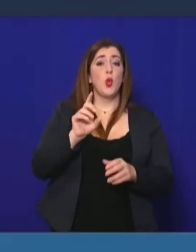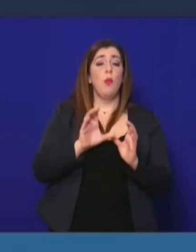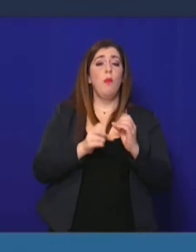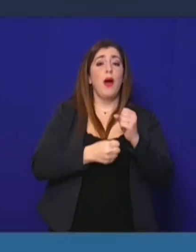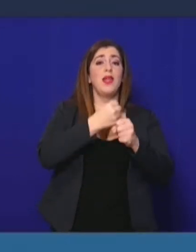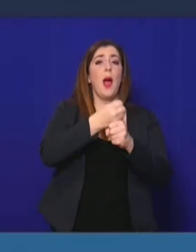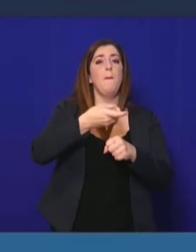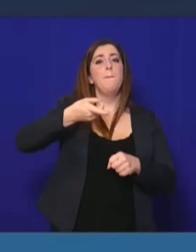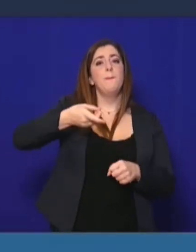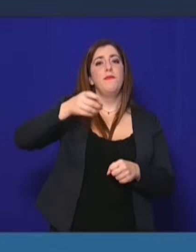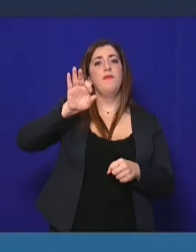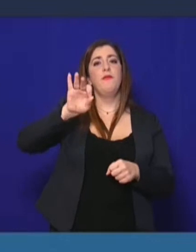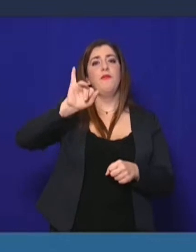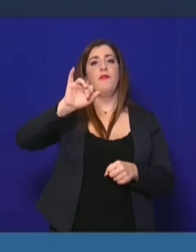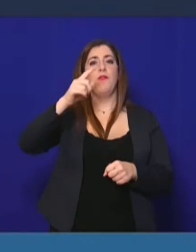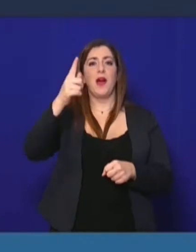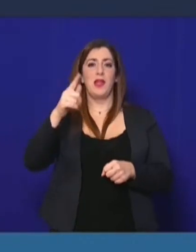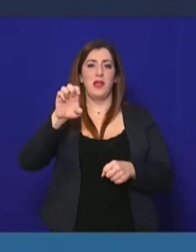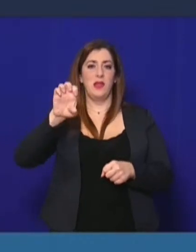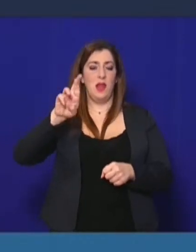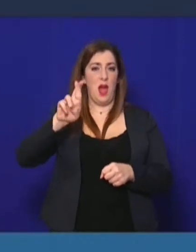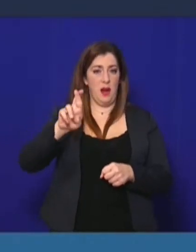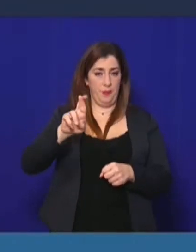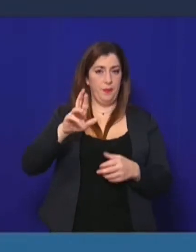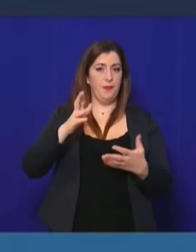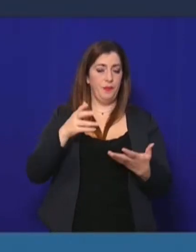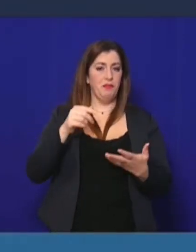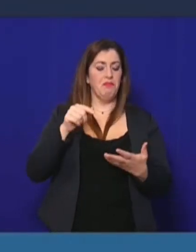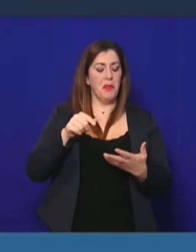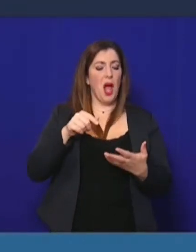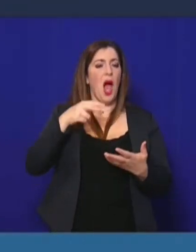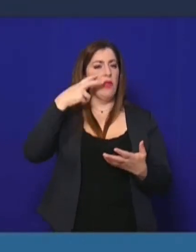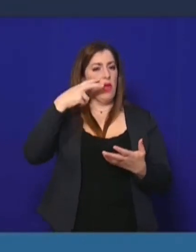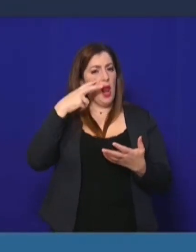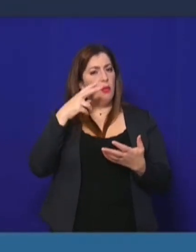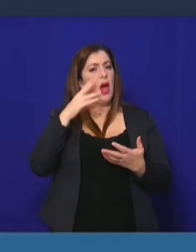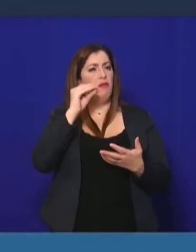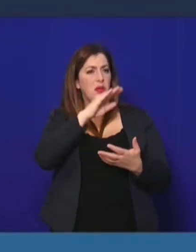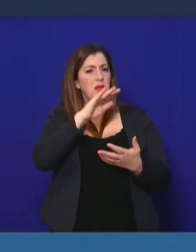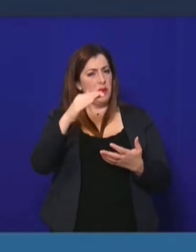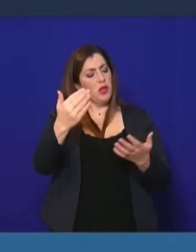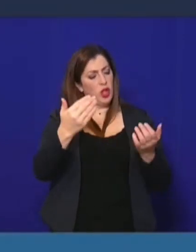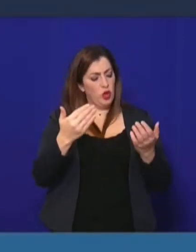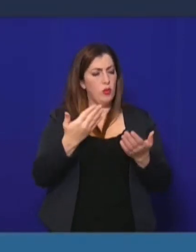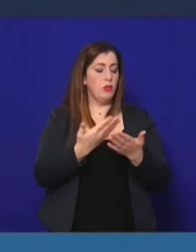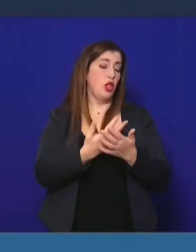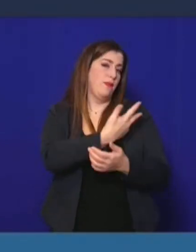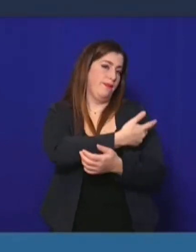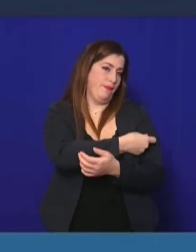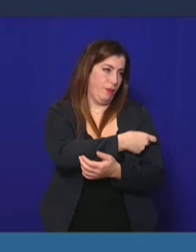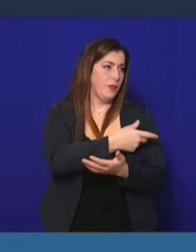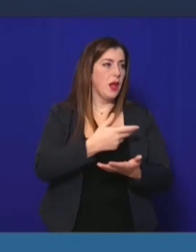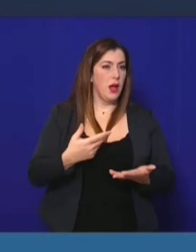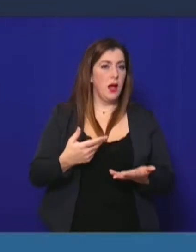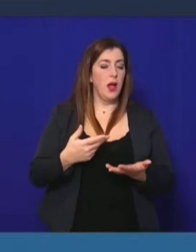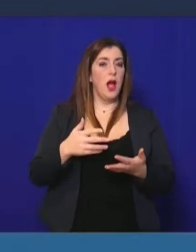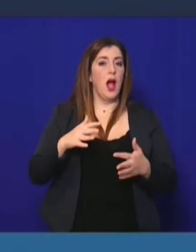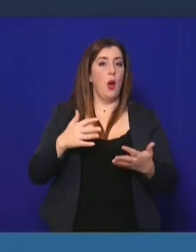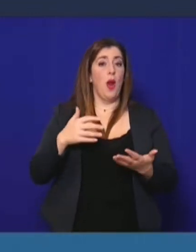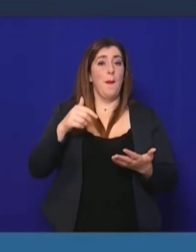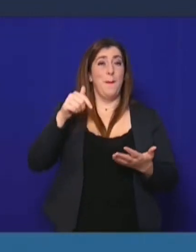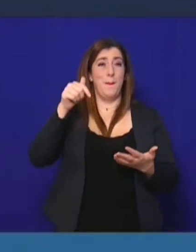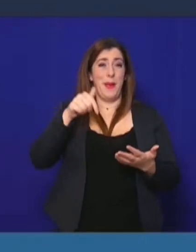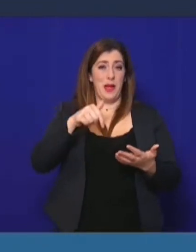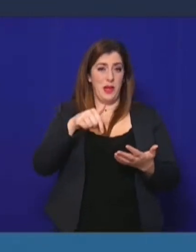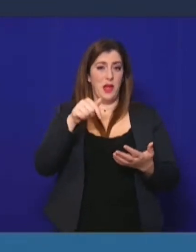li għandna u qed jaħdem tajjeb ħafna u lan tagħna bħalissa huwa li kemm nistgħu nippruvaw dawn l-ammonti ta' vaccines